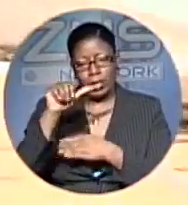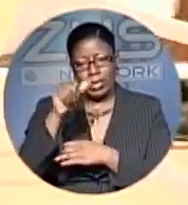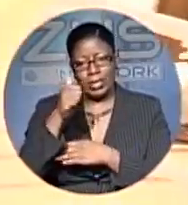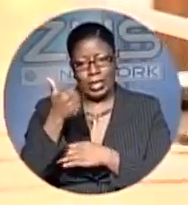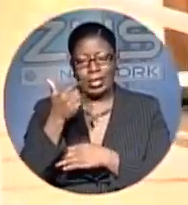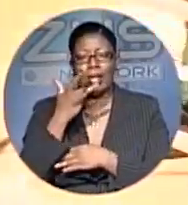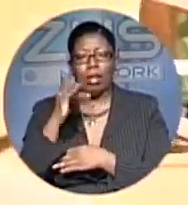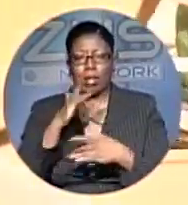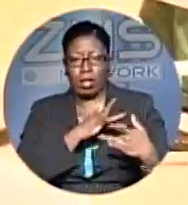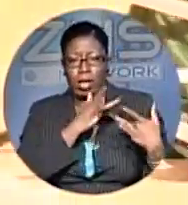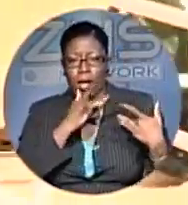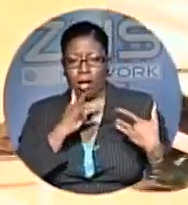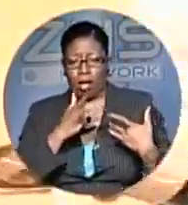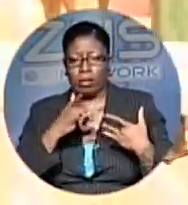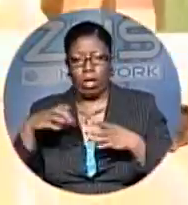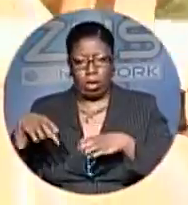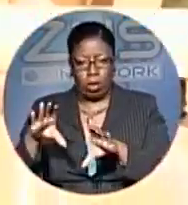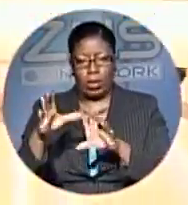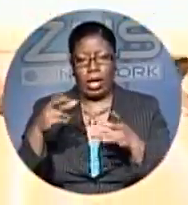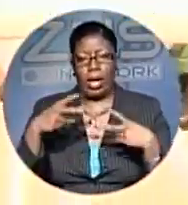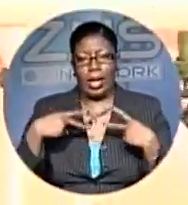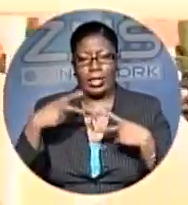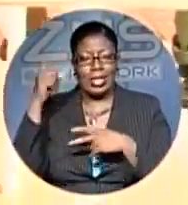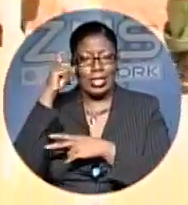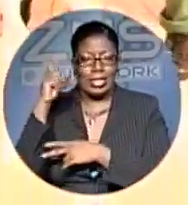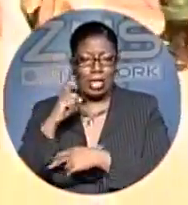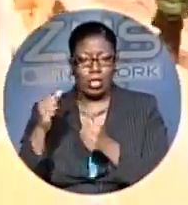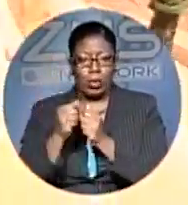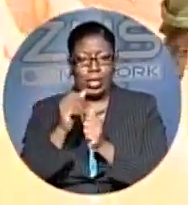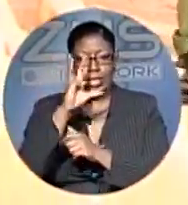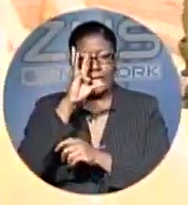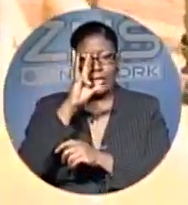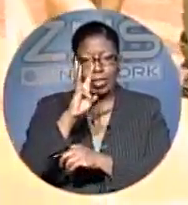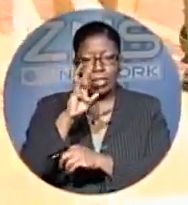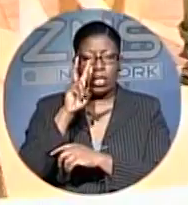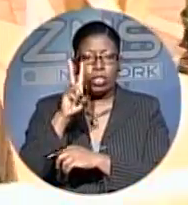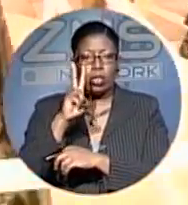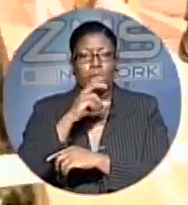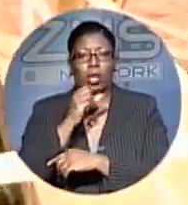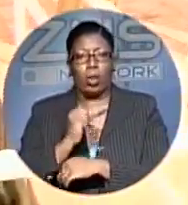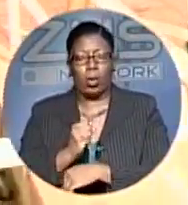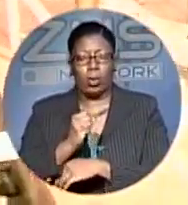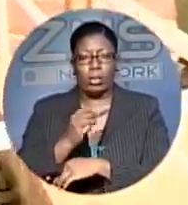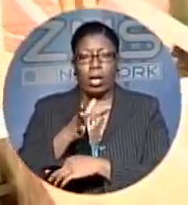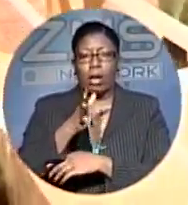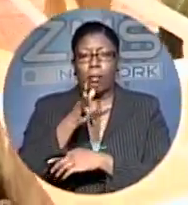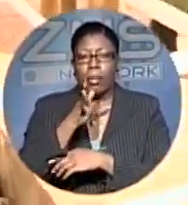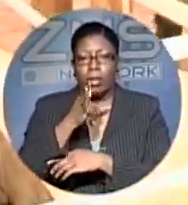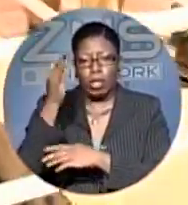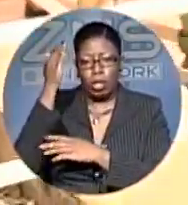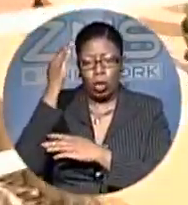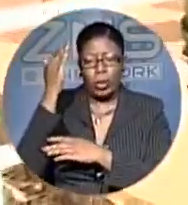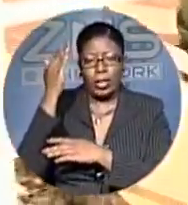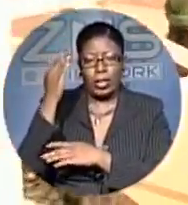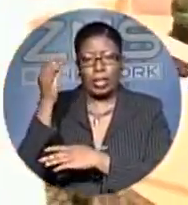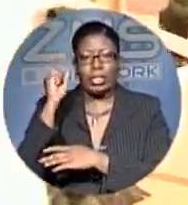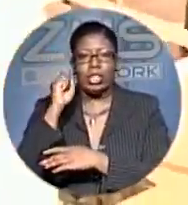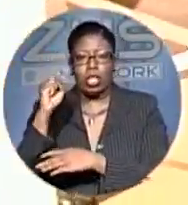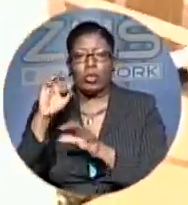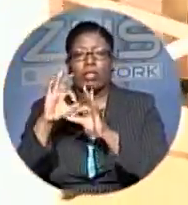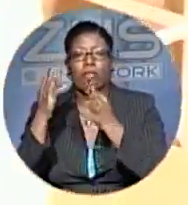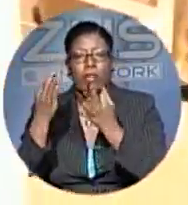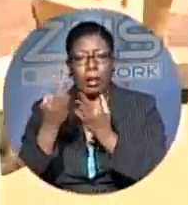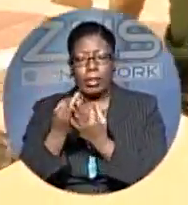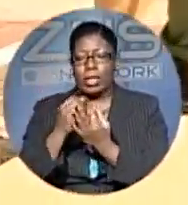Lucky Heart Corner resident had sex with his 62-year-old mother between 12 a.m. and 6 a.m., knowing she was a blood relative. He was